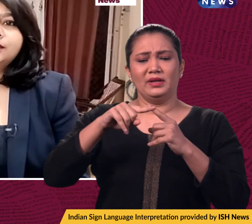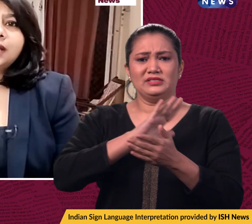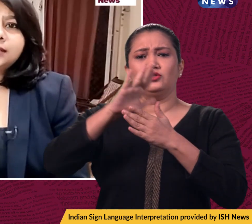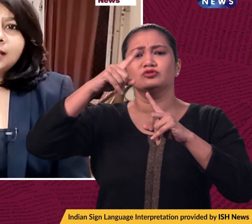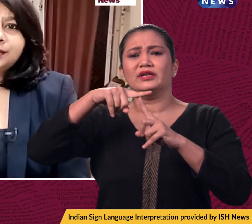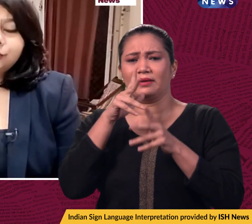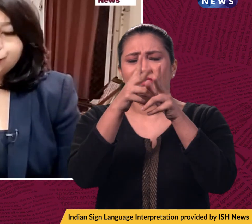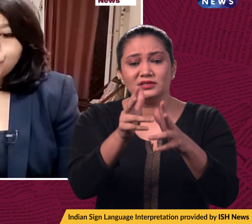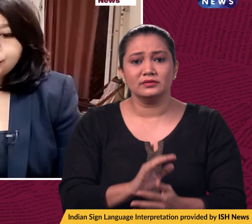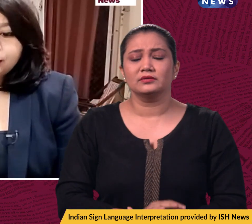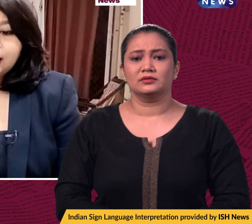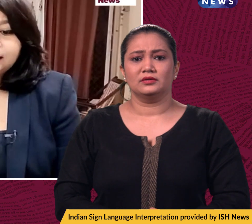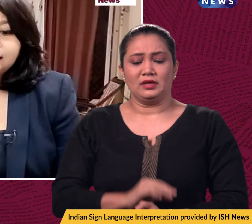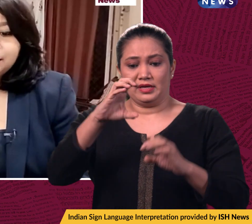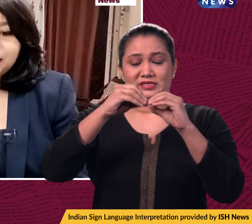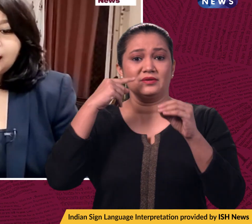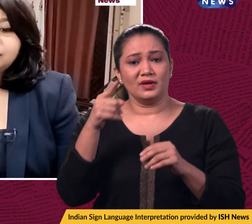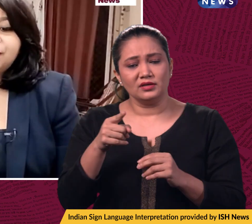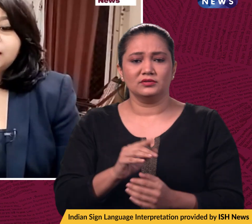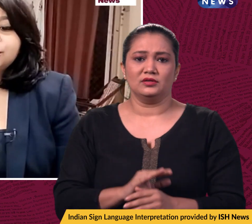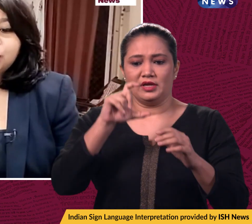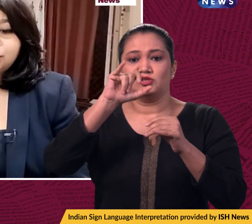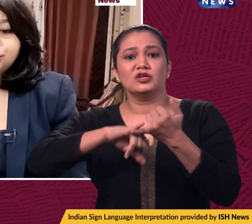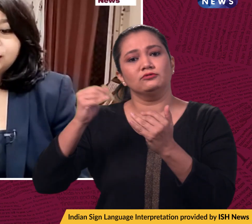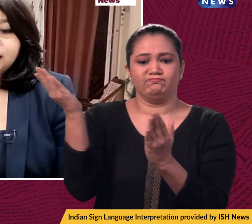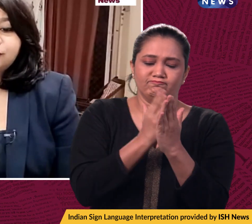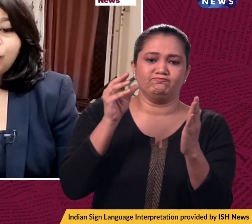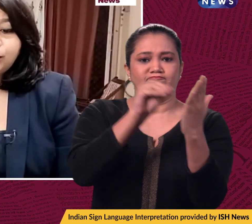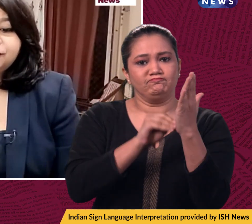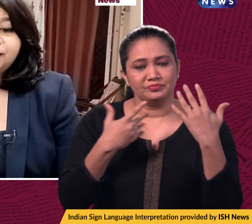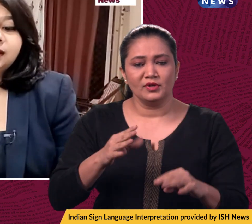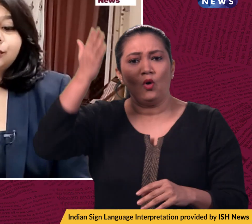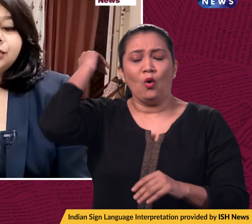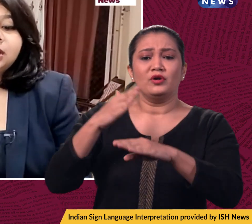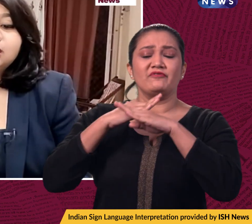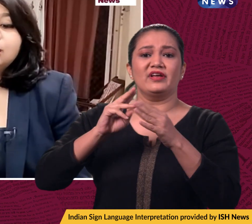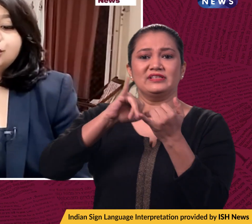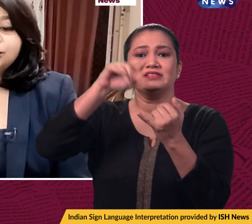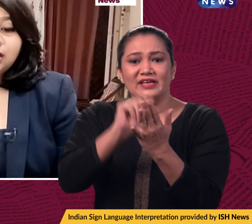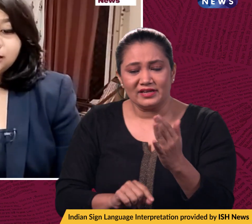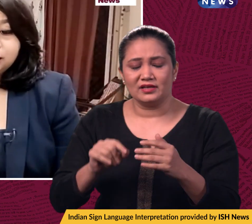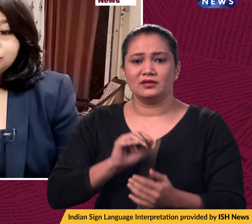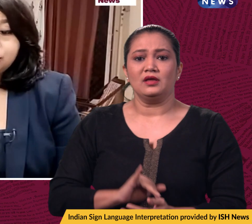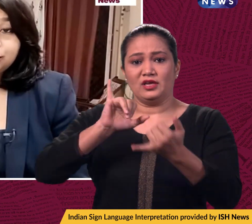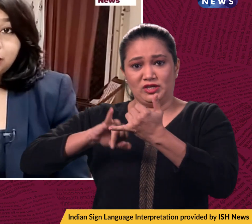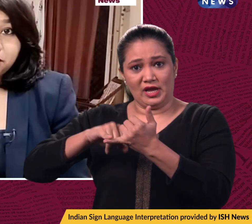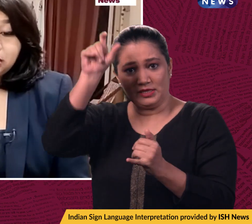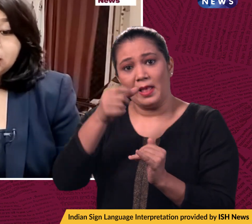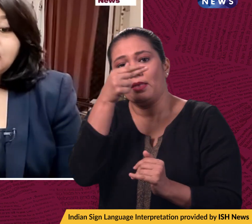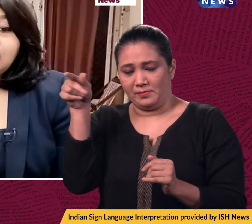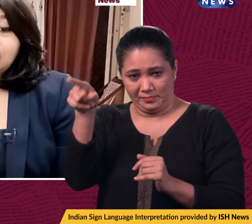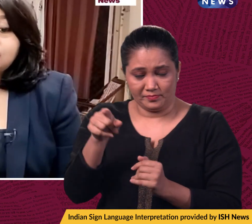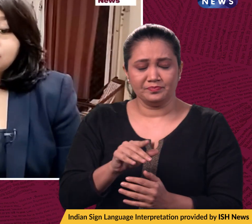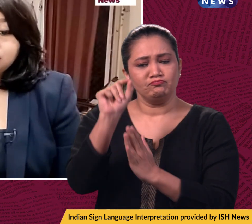Also, Hindustan Times has reported that the CBI has filed a charge sheet against former Defence Secretary Shashikant